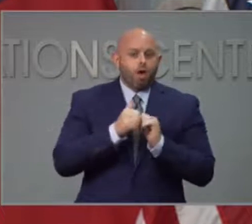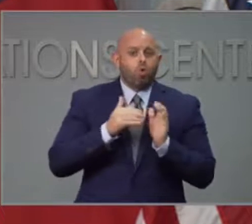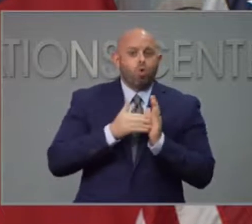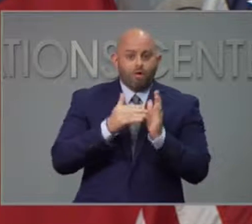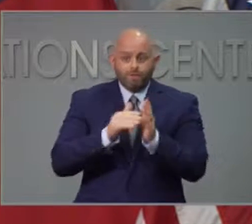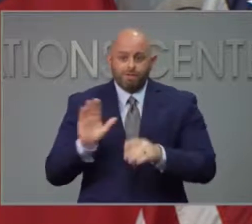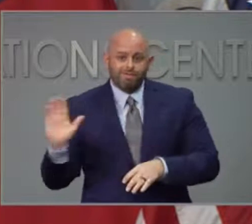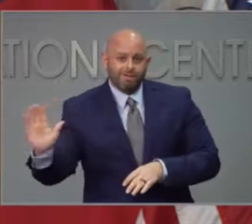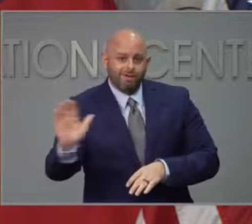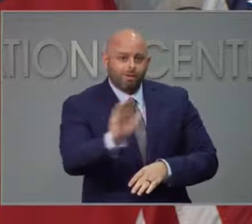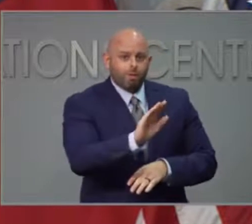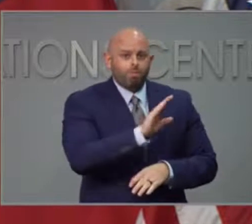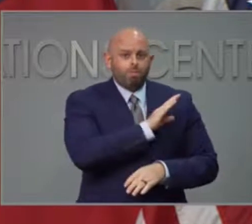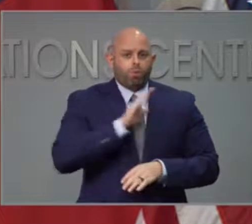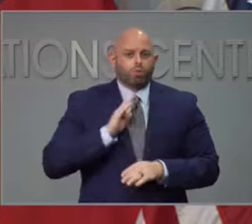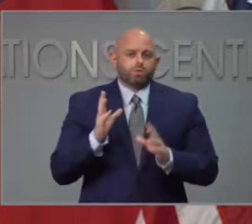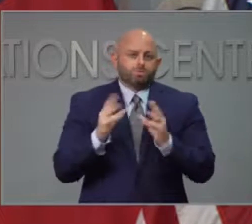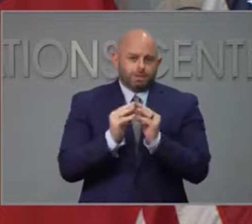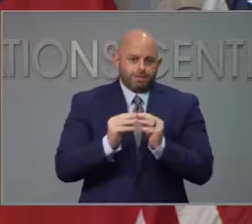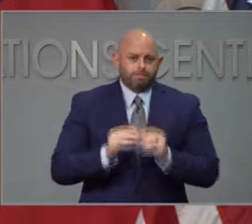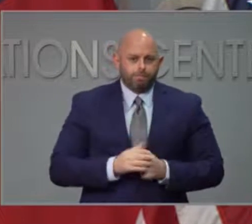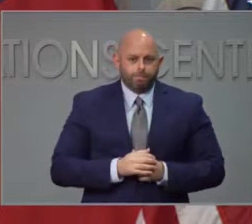meet.